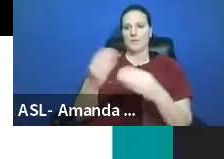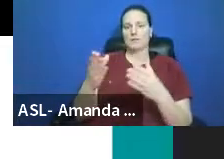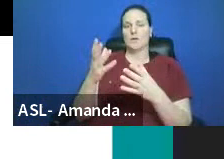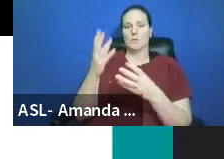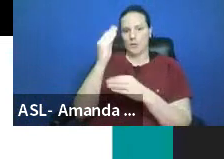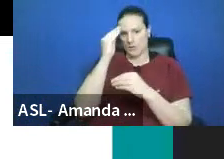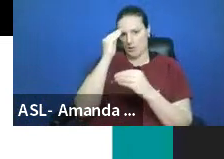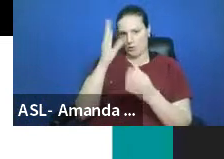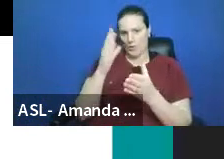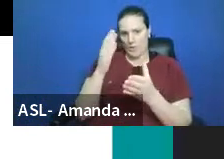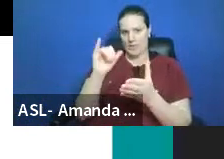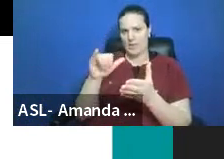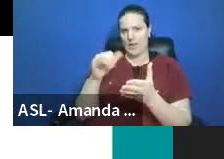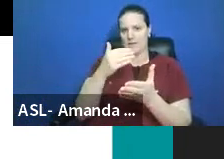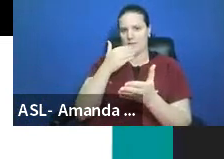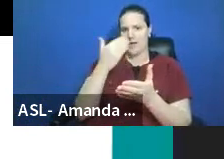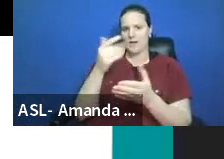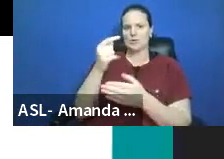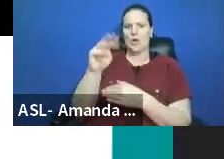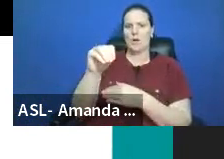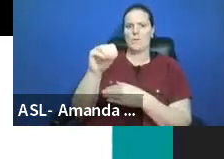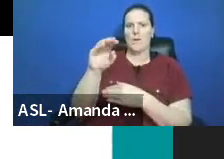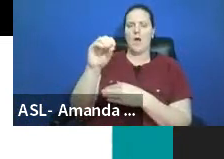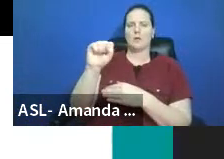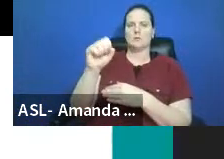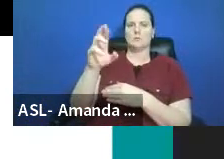note and thank Tom Osborne.